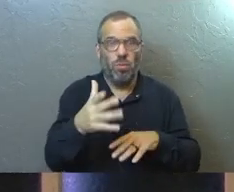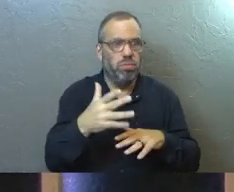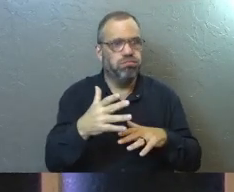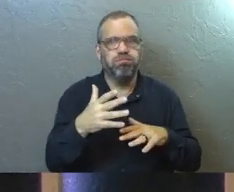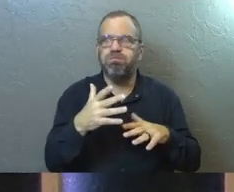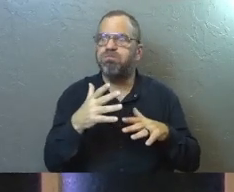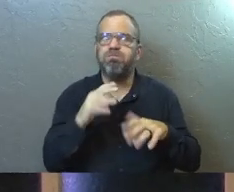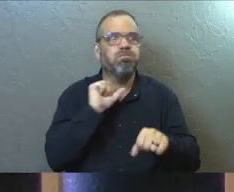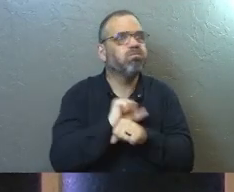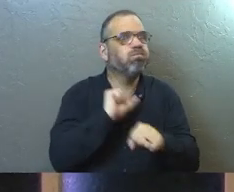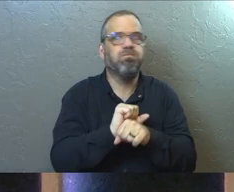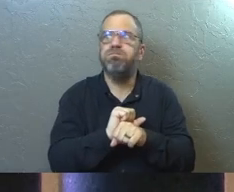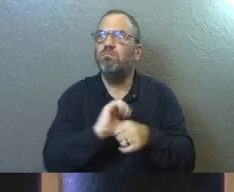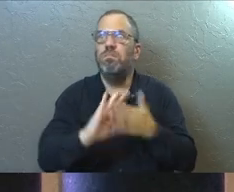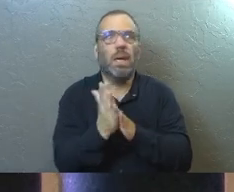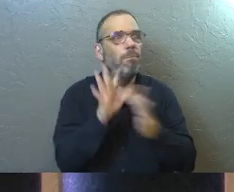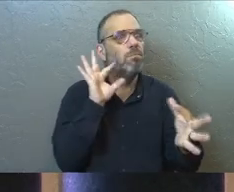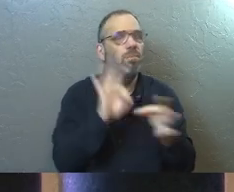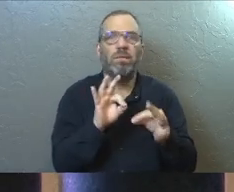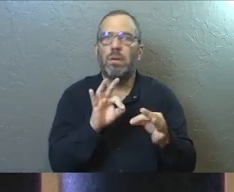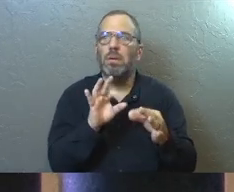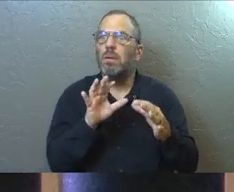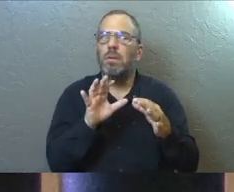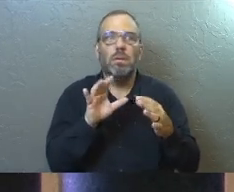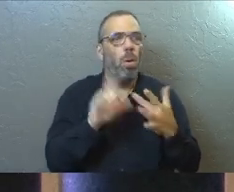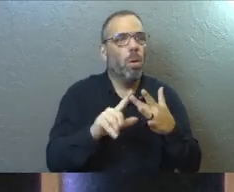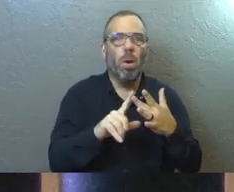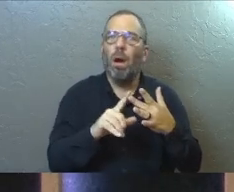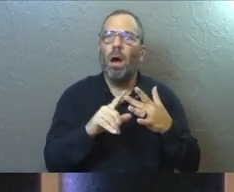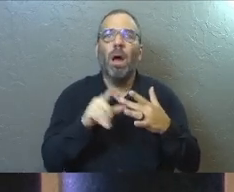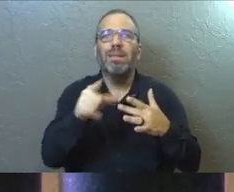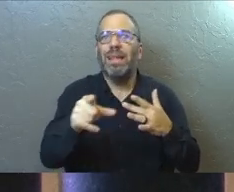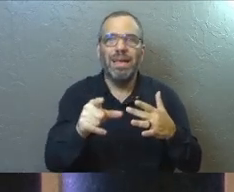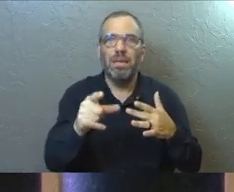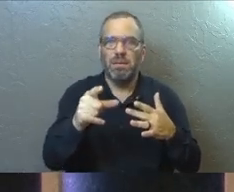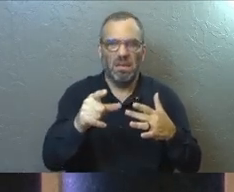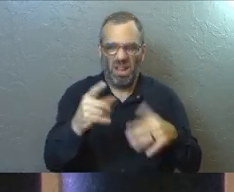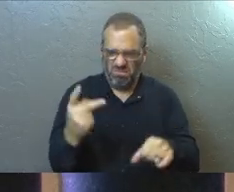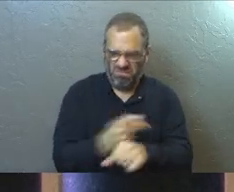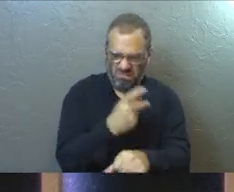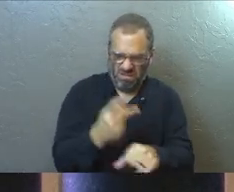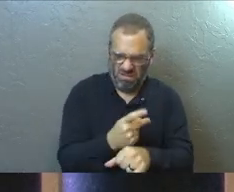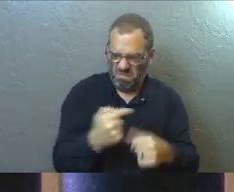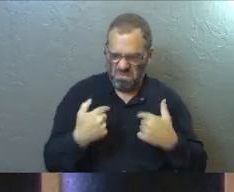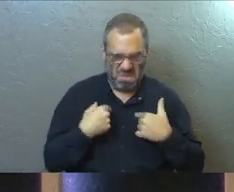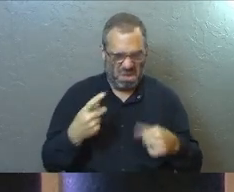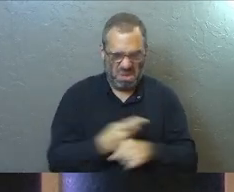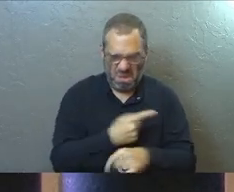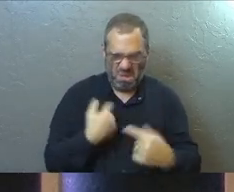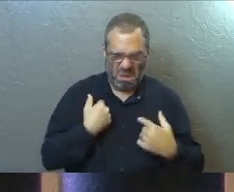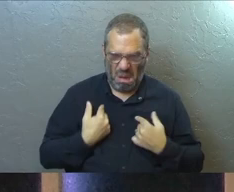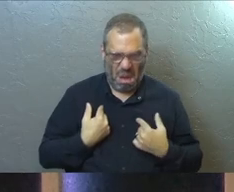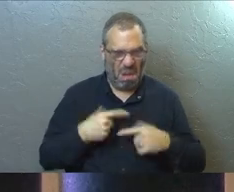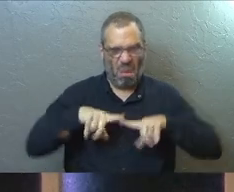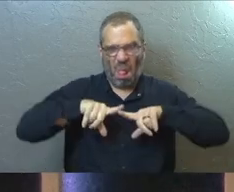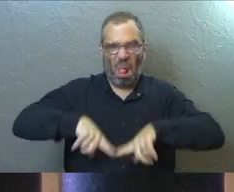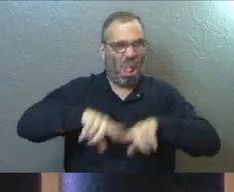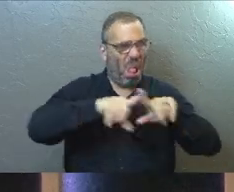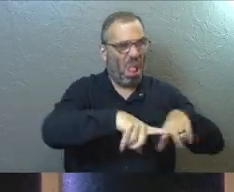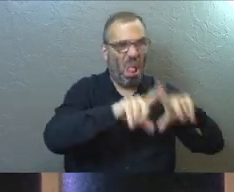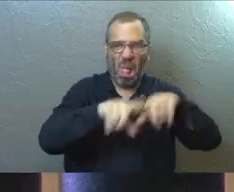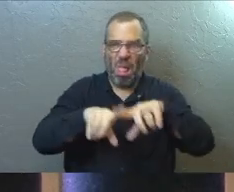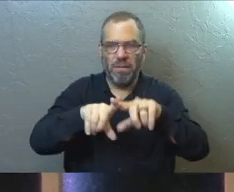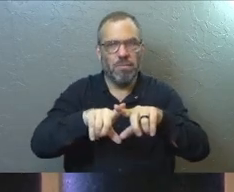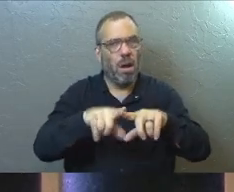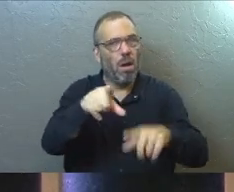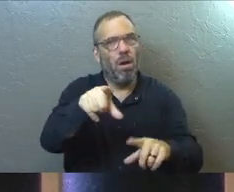overachiever. If you're a perfectionist today, this whole concept of sheep and the fact that we are dependent, it's going to mess